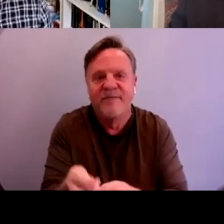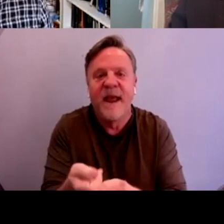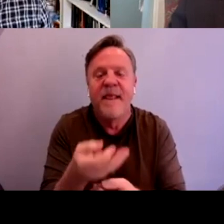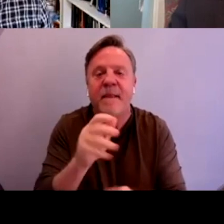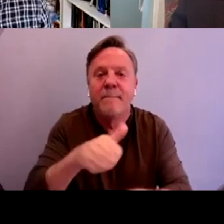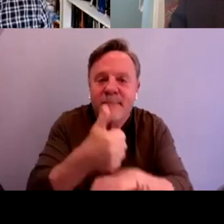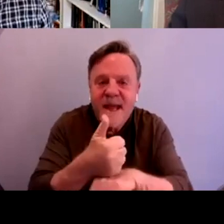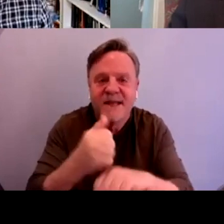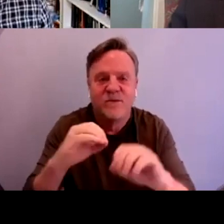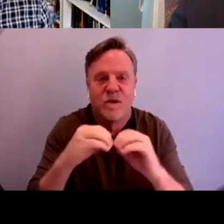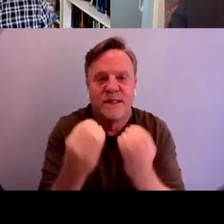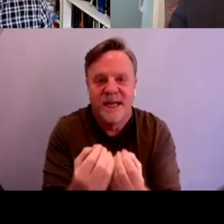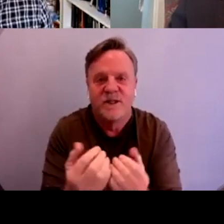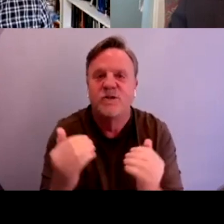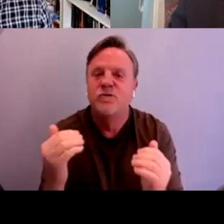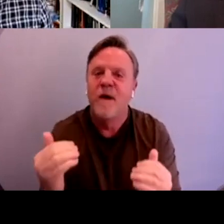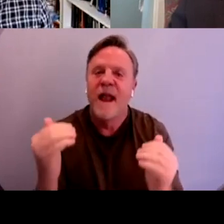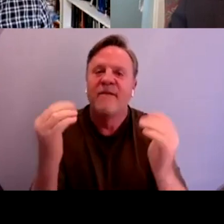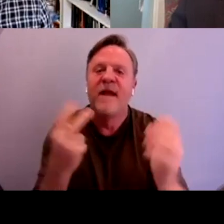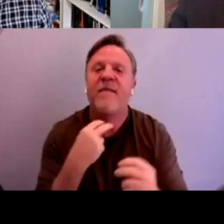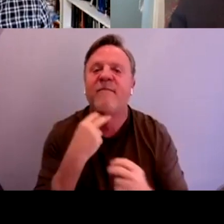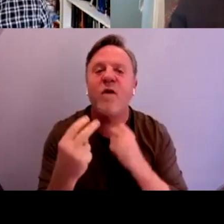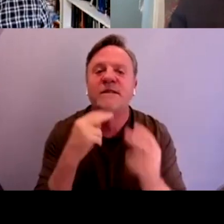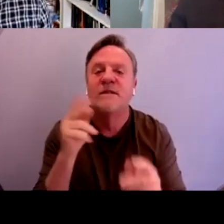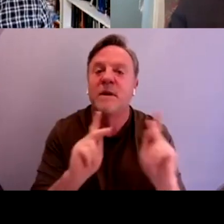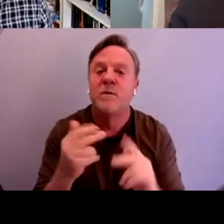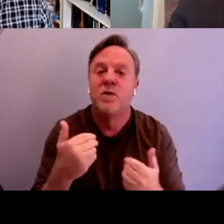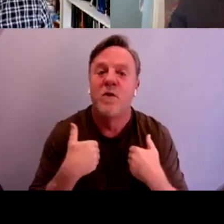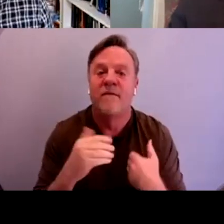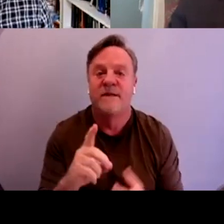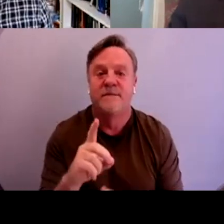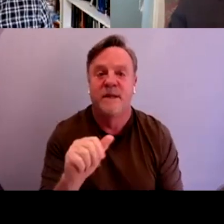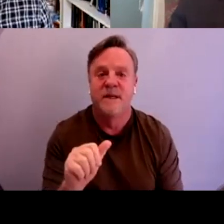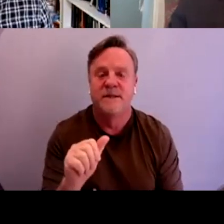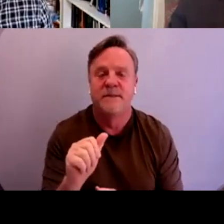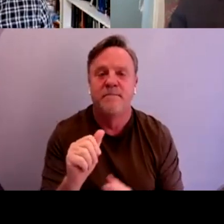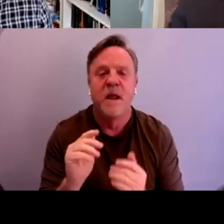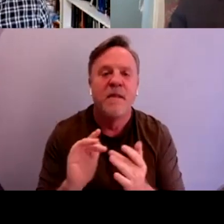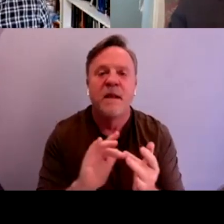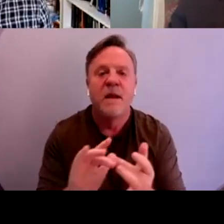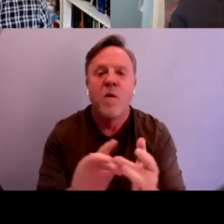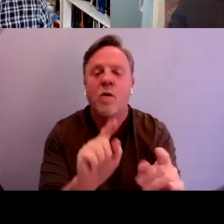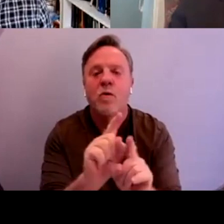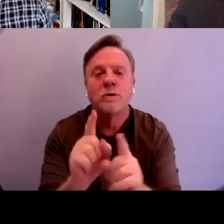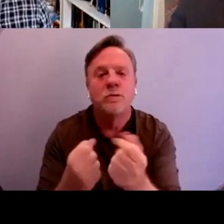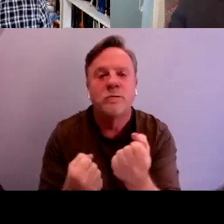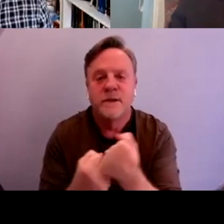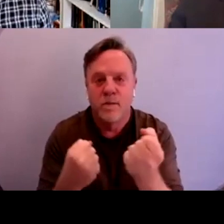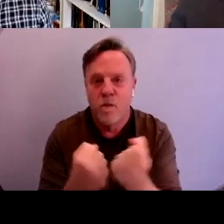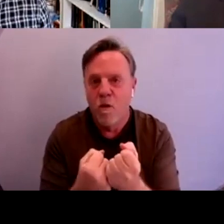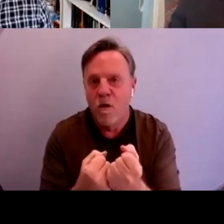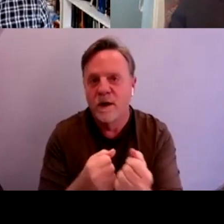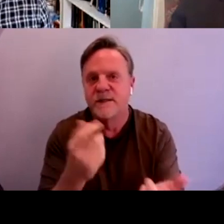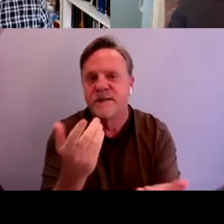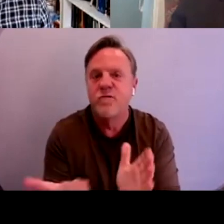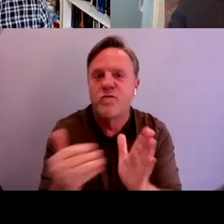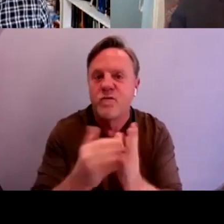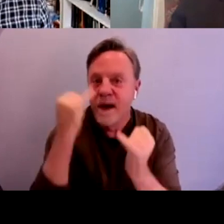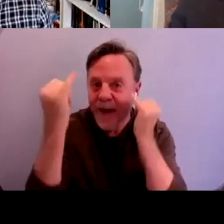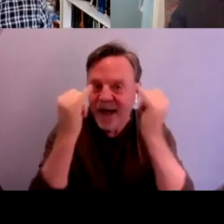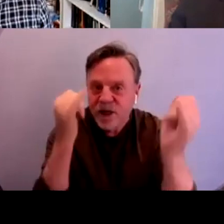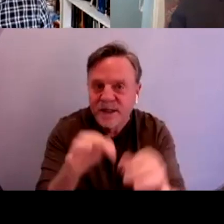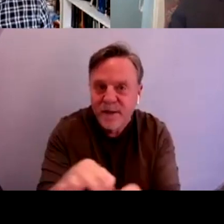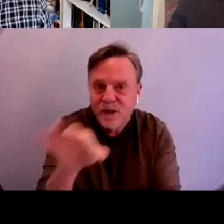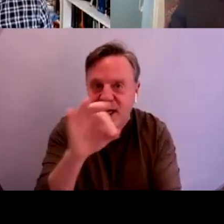organizations to elevate the voices of people with disabilities. The network also supports the Reimagining